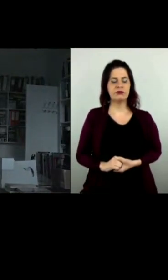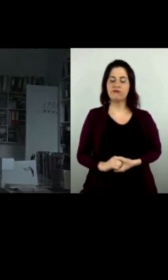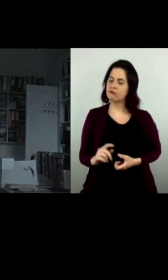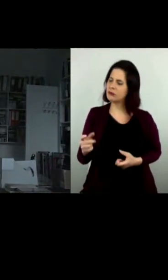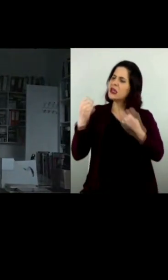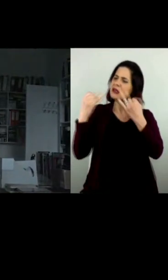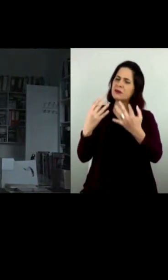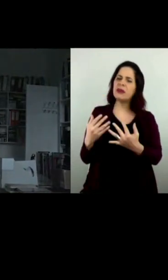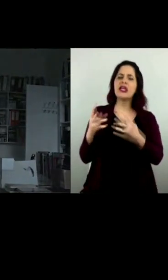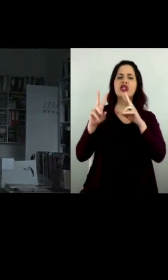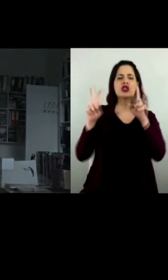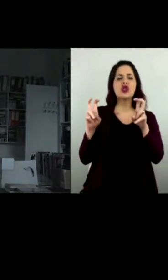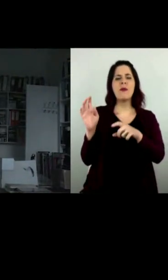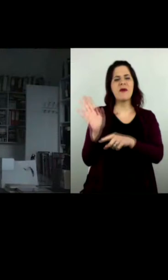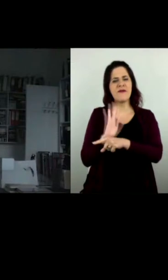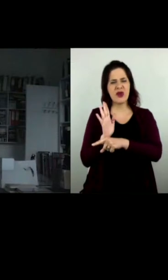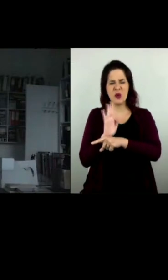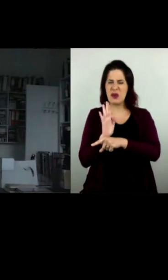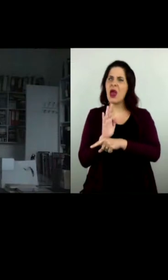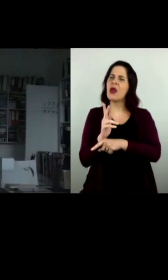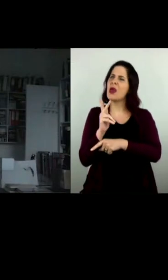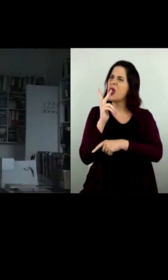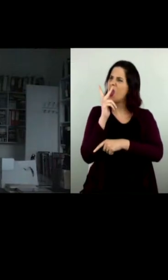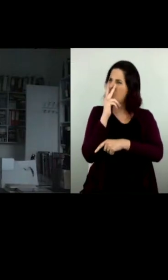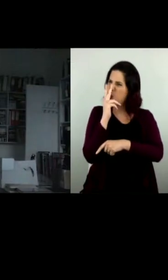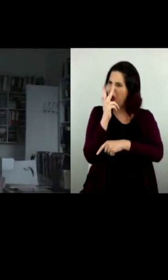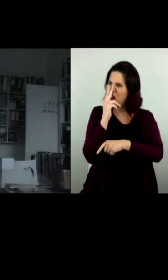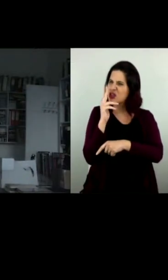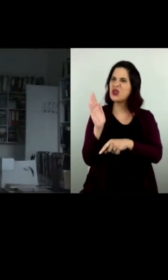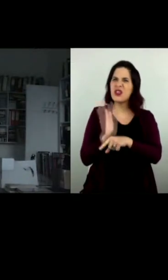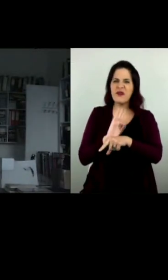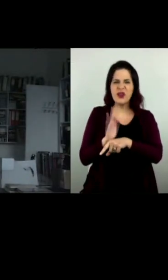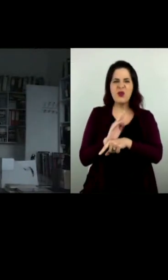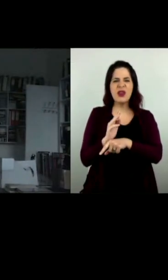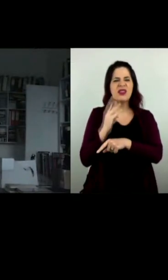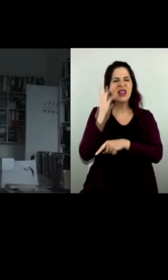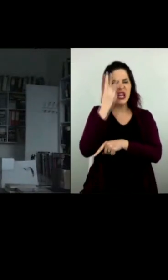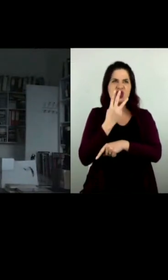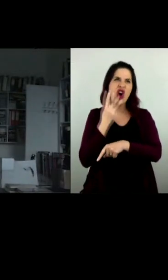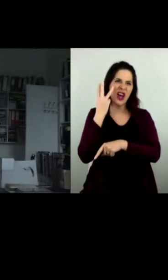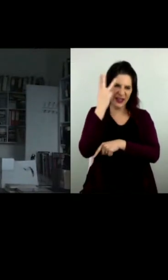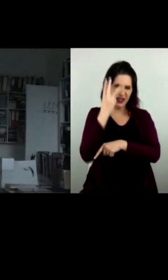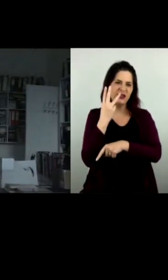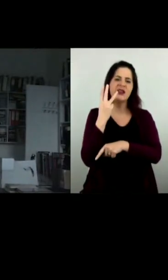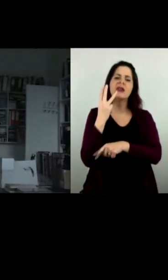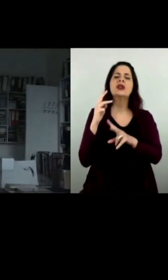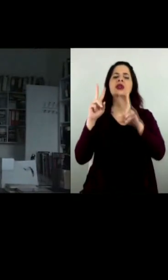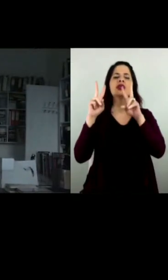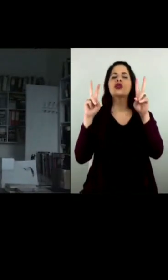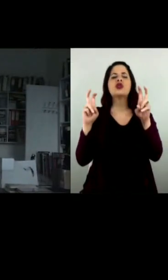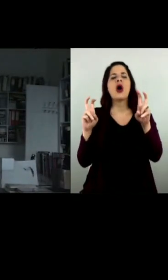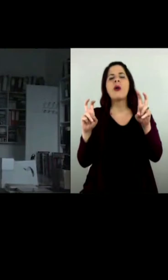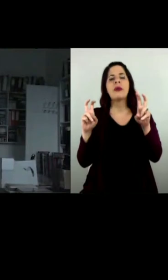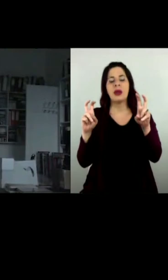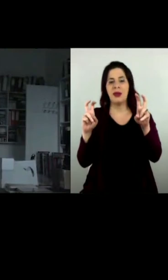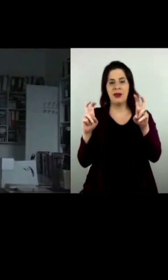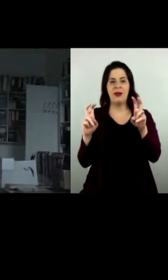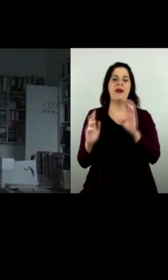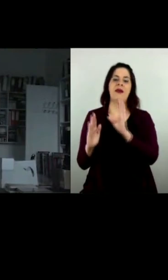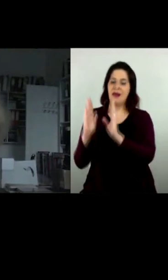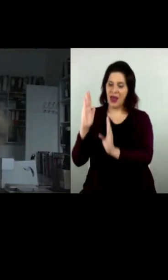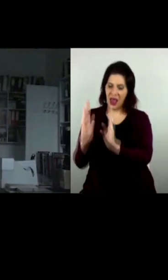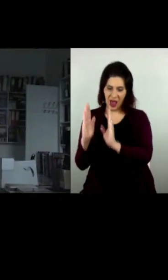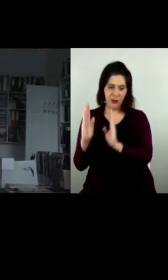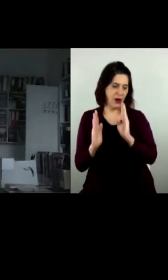it will be a 3-hour film, it was supposed to be a 3-hour film, about this second half of cinema that we were talking about